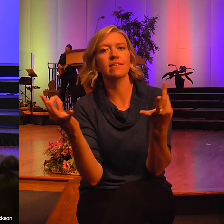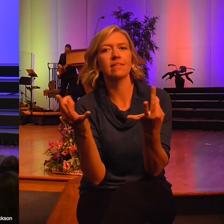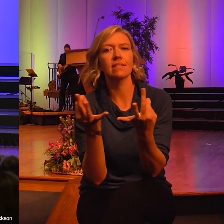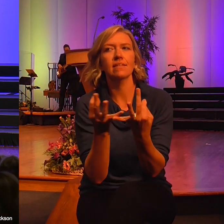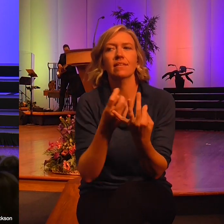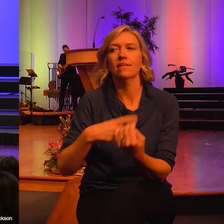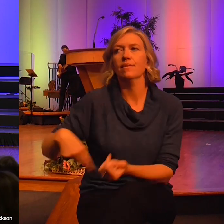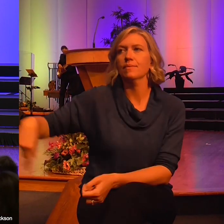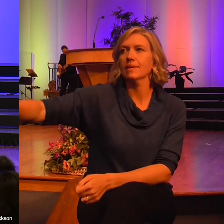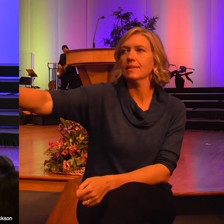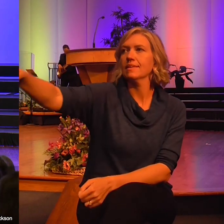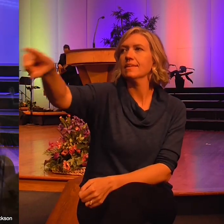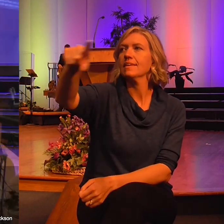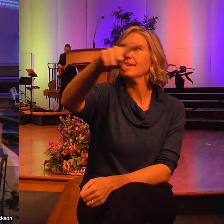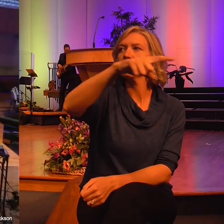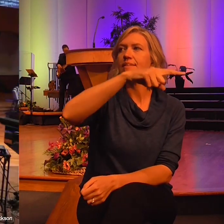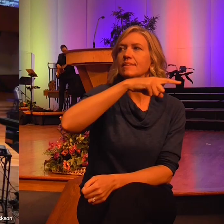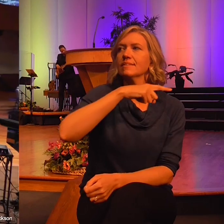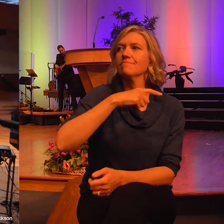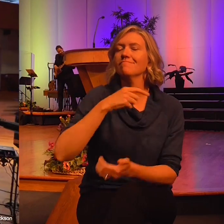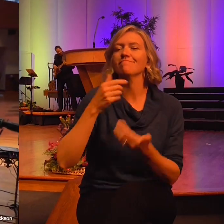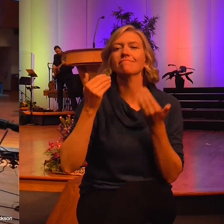Family all are we.